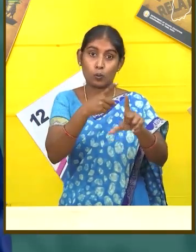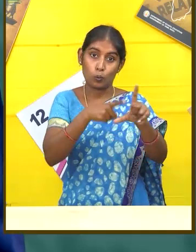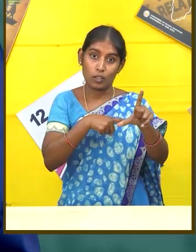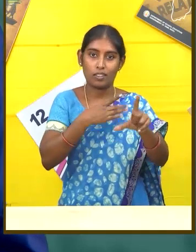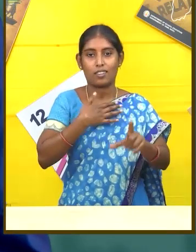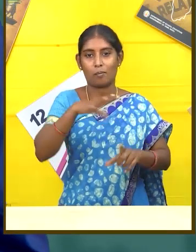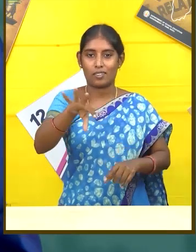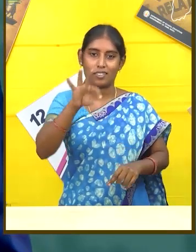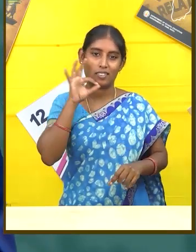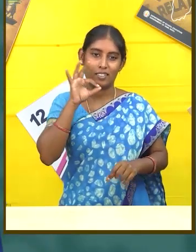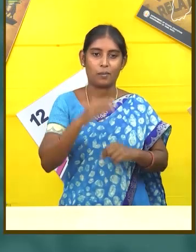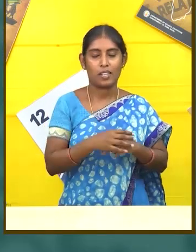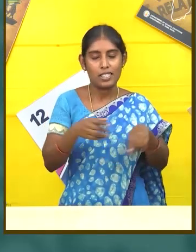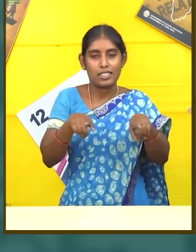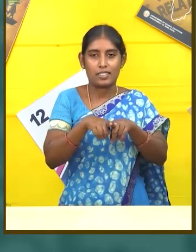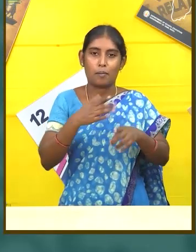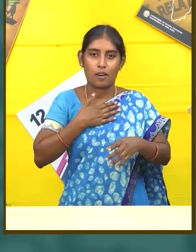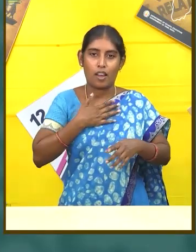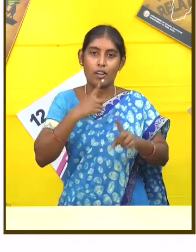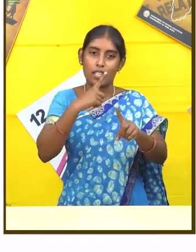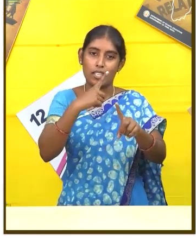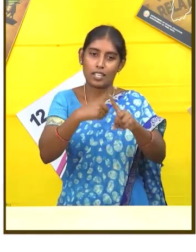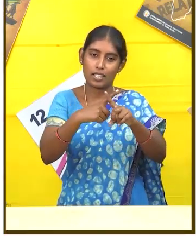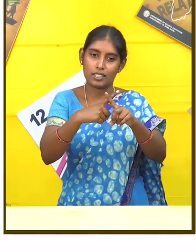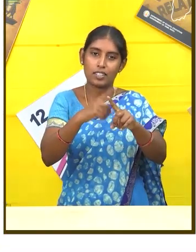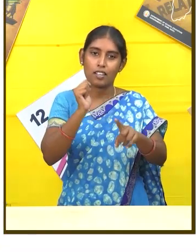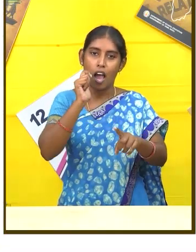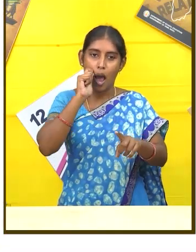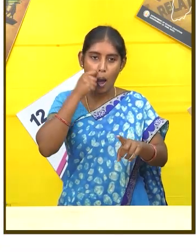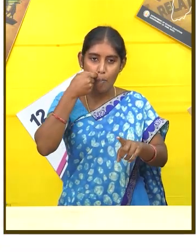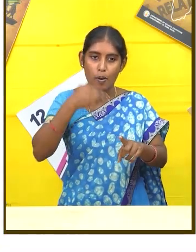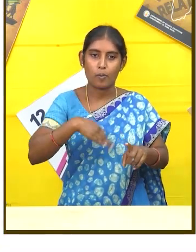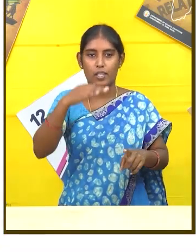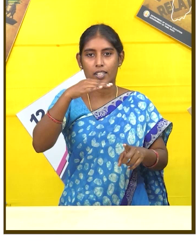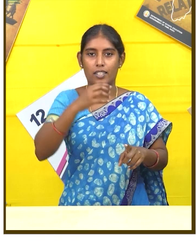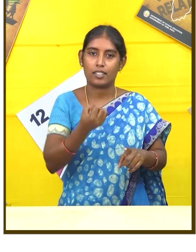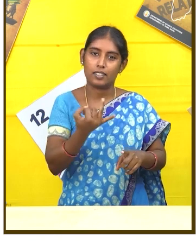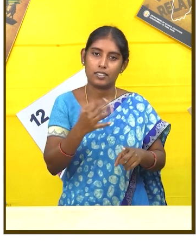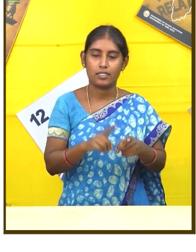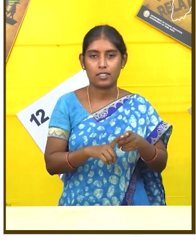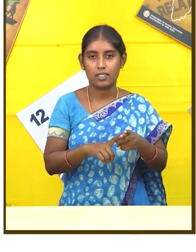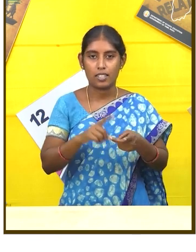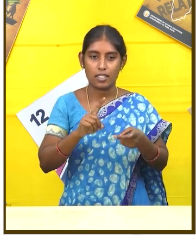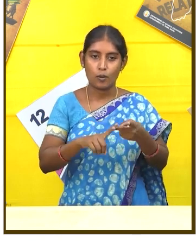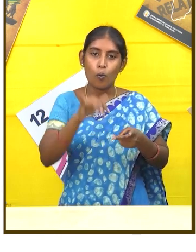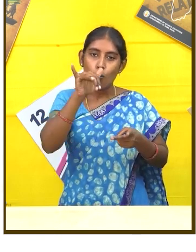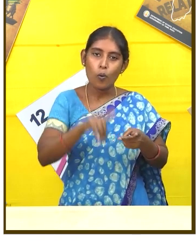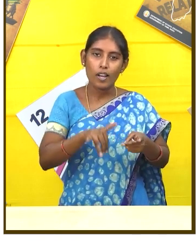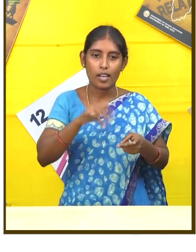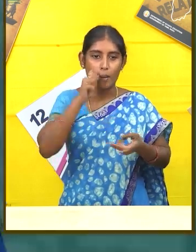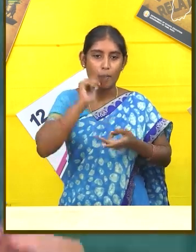So, that's why I selected x and y. The present age of a father is x, the present age of son is